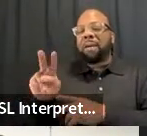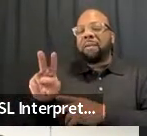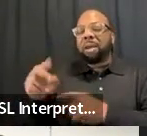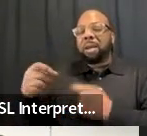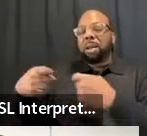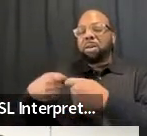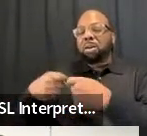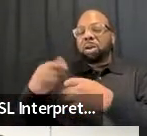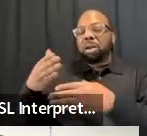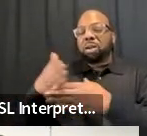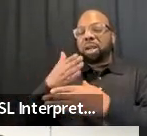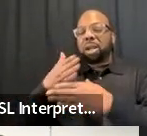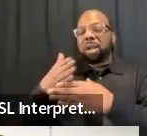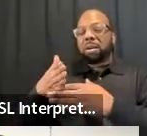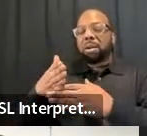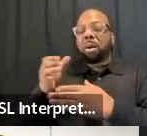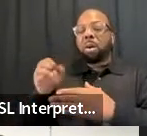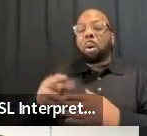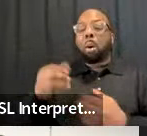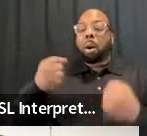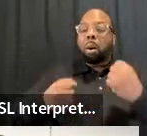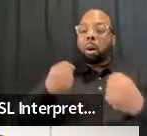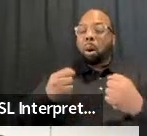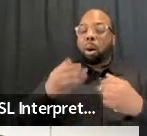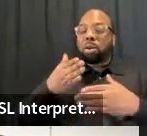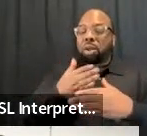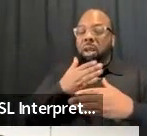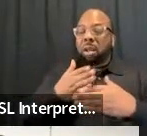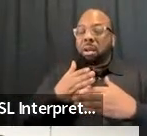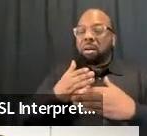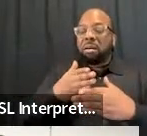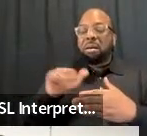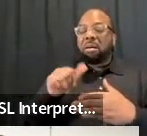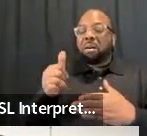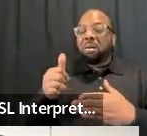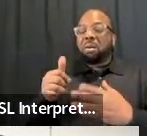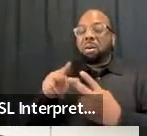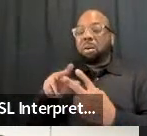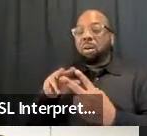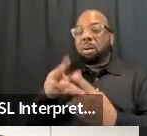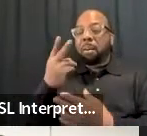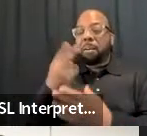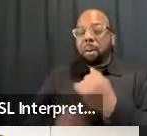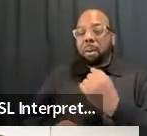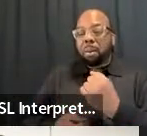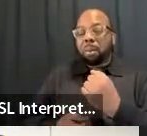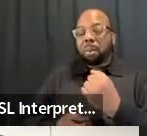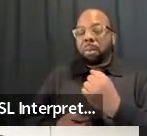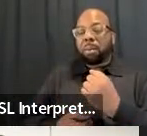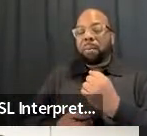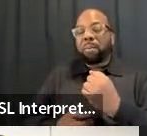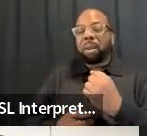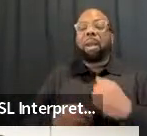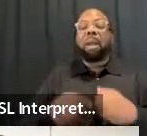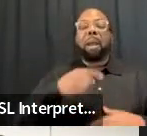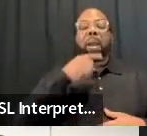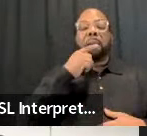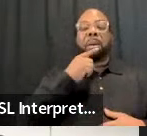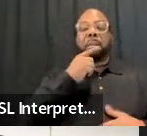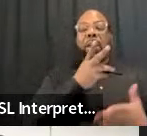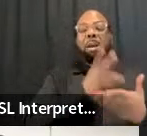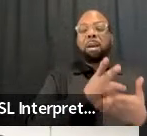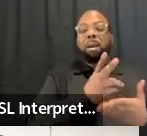sharing, or car sharing, or any combination thereof. public parking